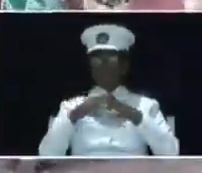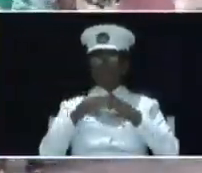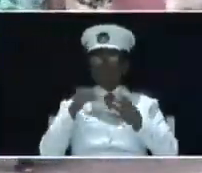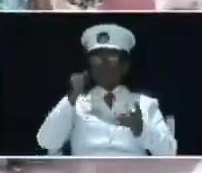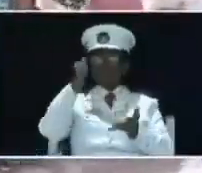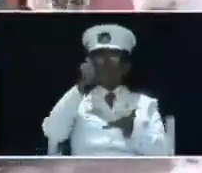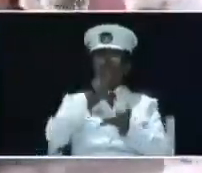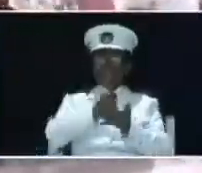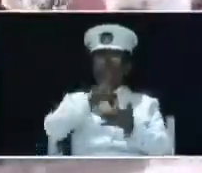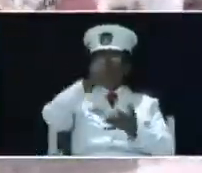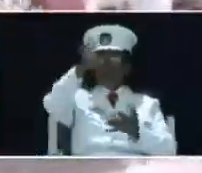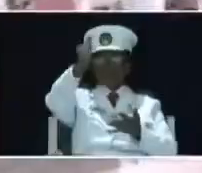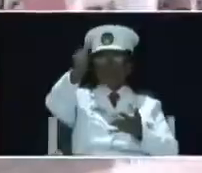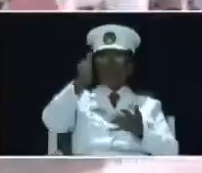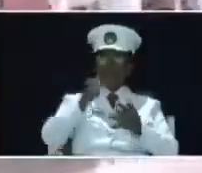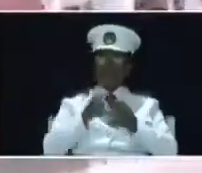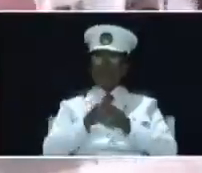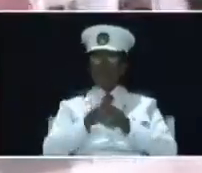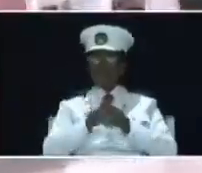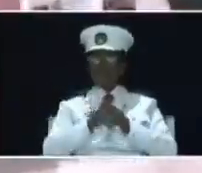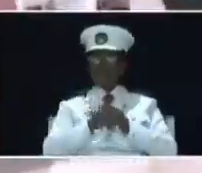Amen.